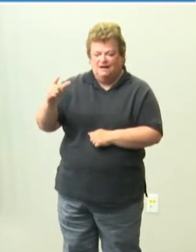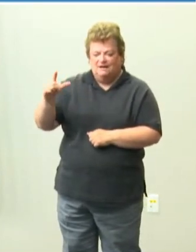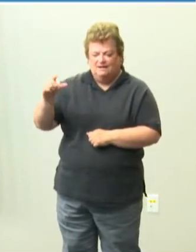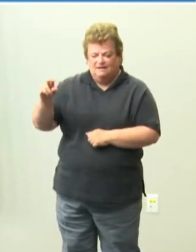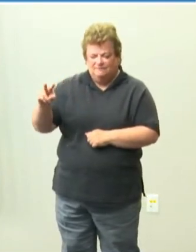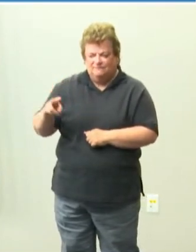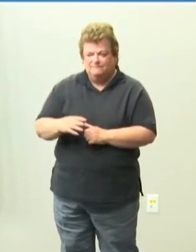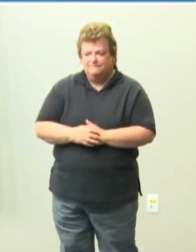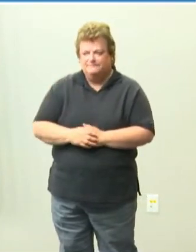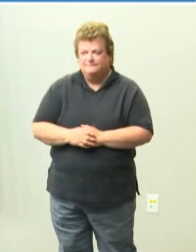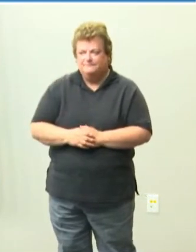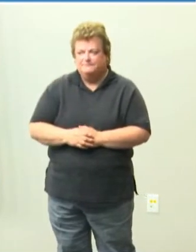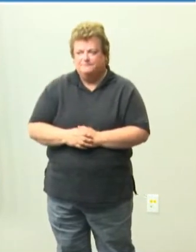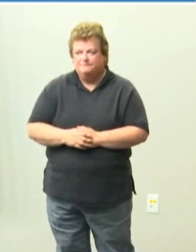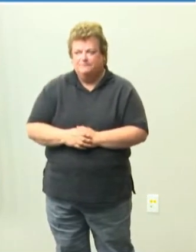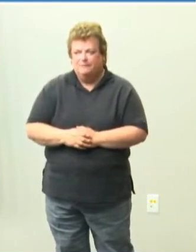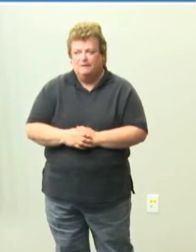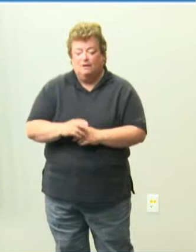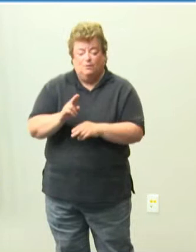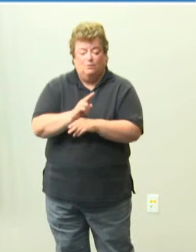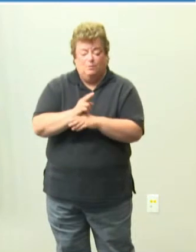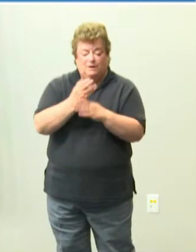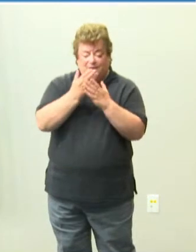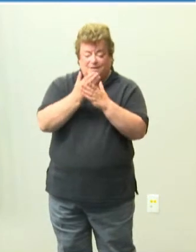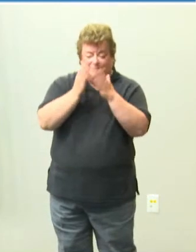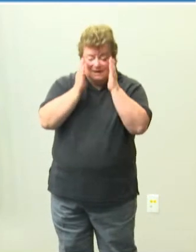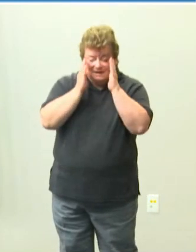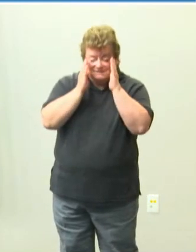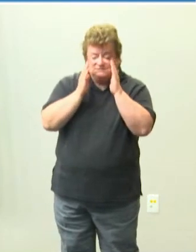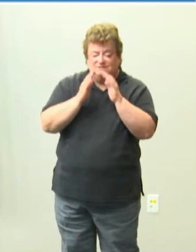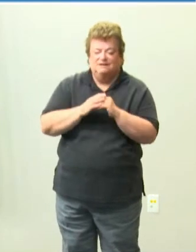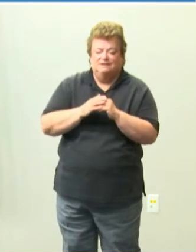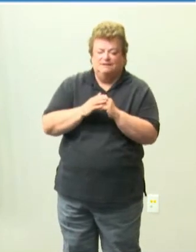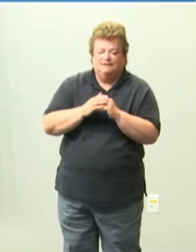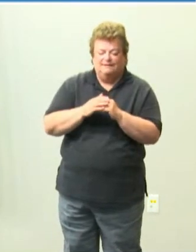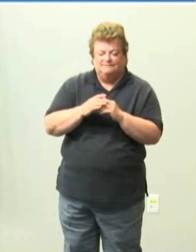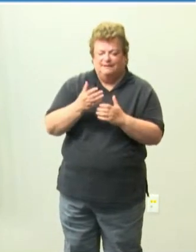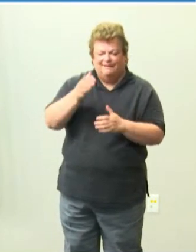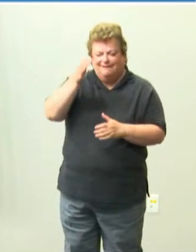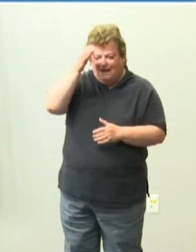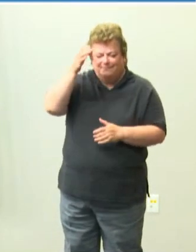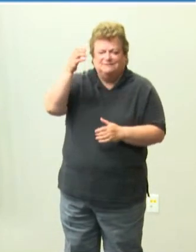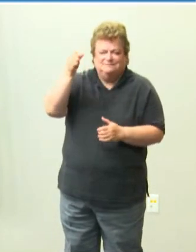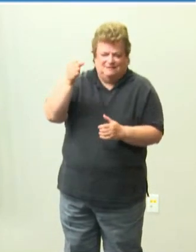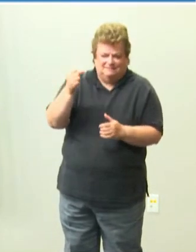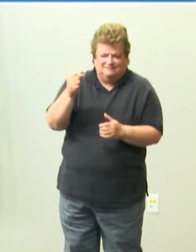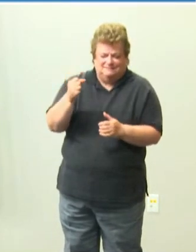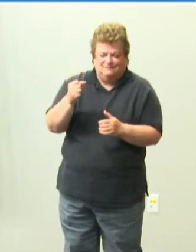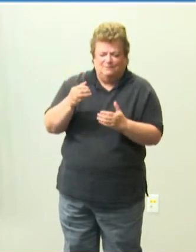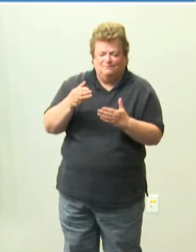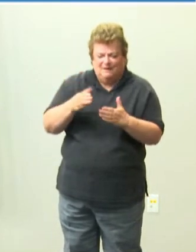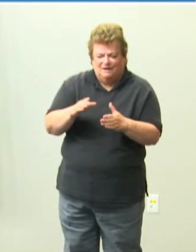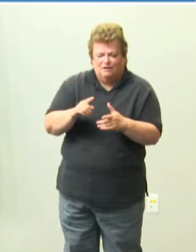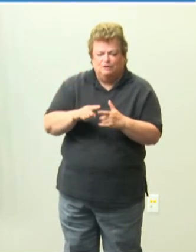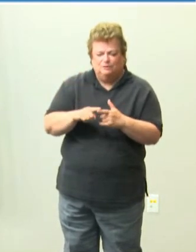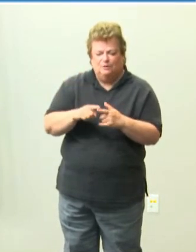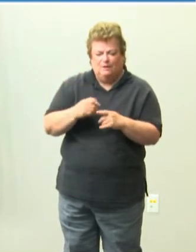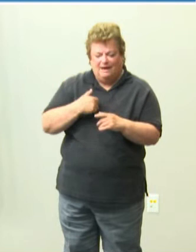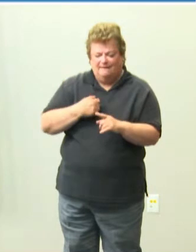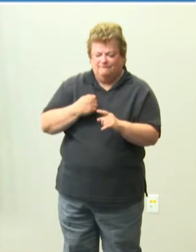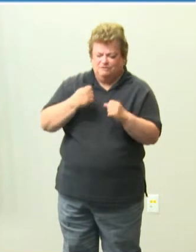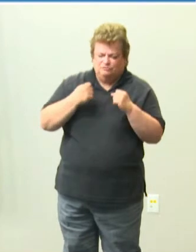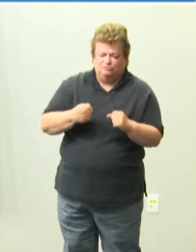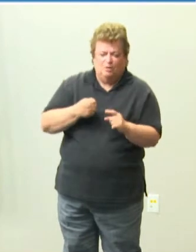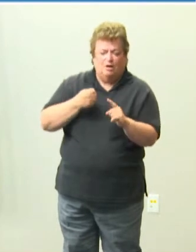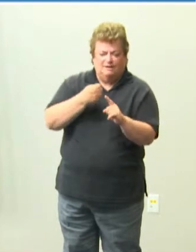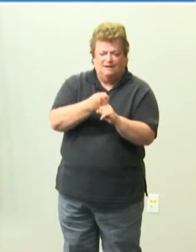covid19.lincoln.ne.gov. Wearing a mask is a common sense measure that has strong impact. And